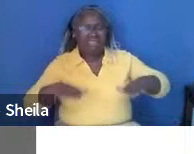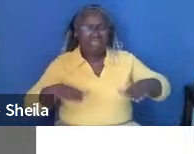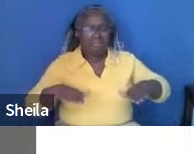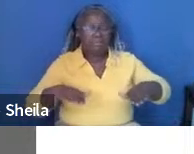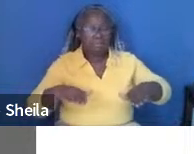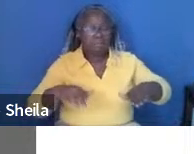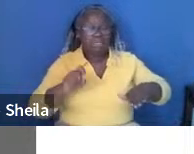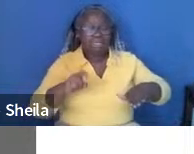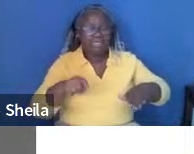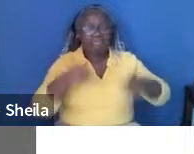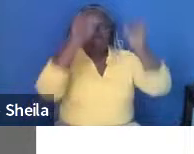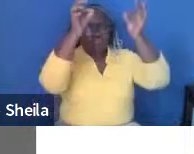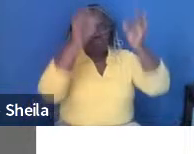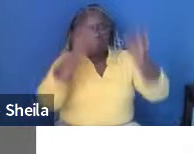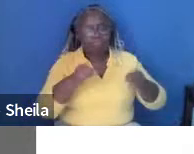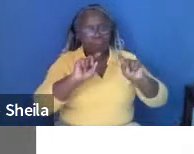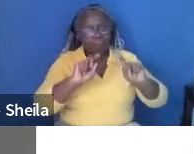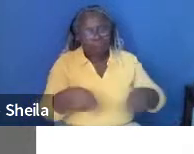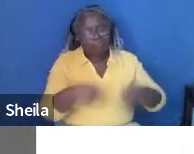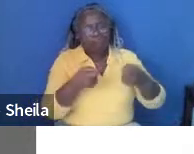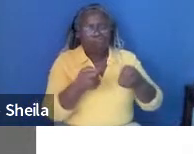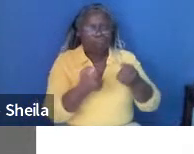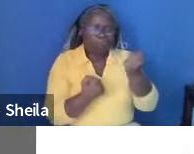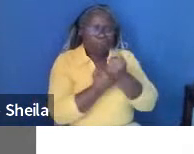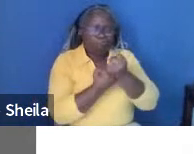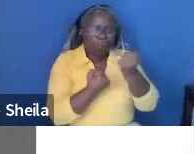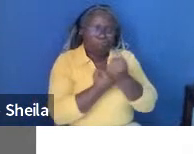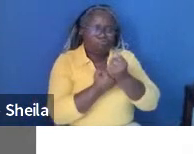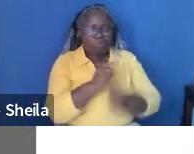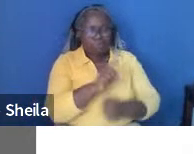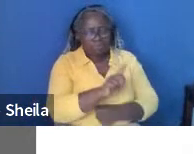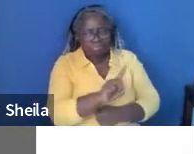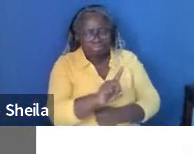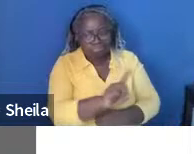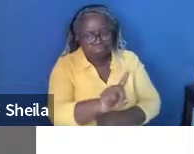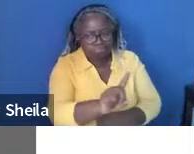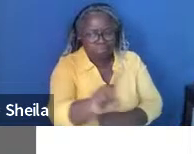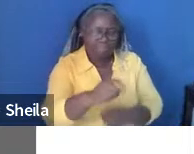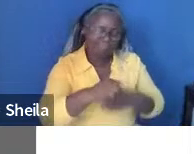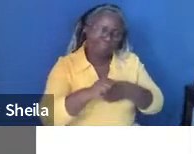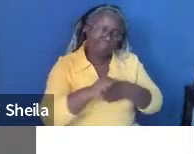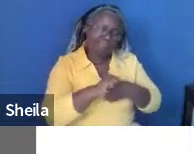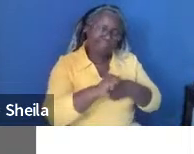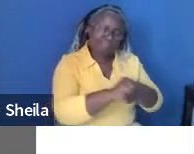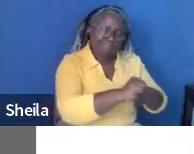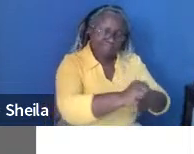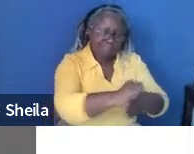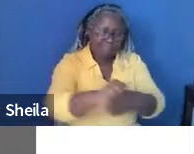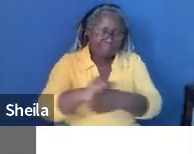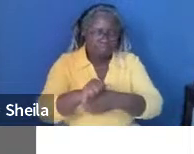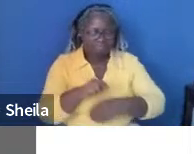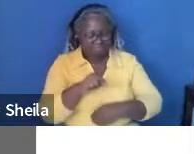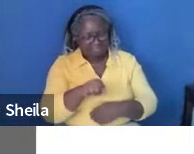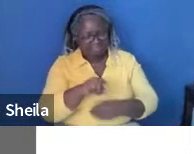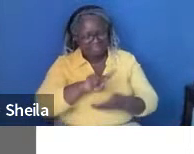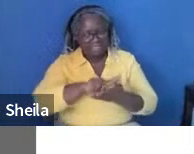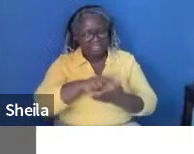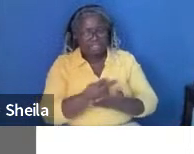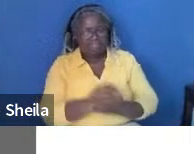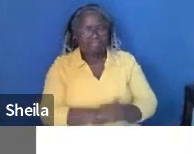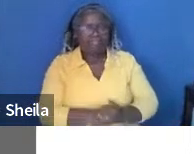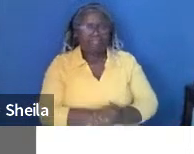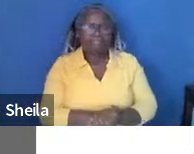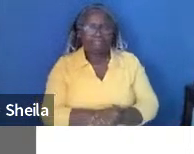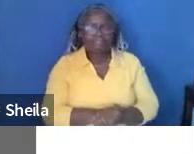manner. Let's see, next slide is kind of similar in the patient bedrooms. We